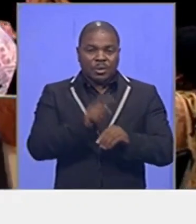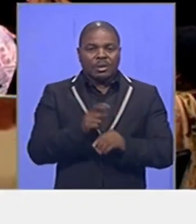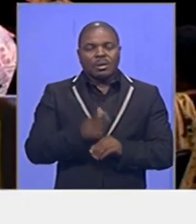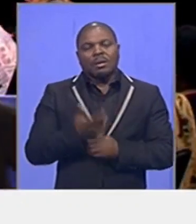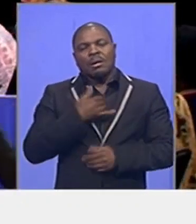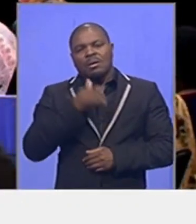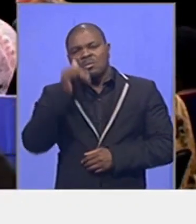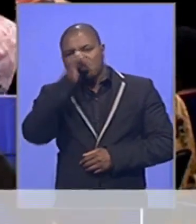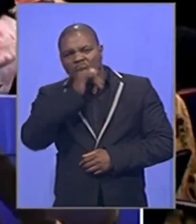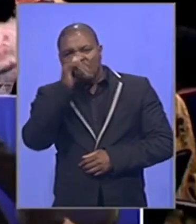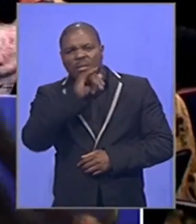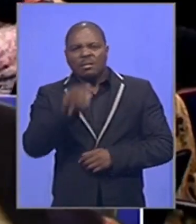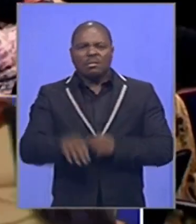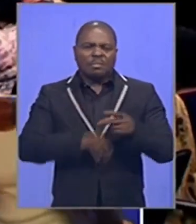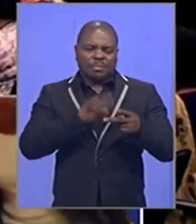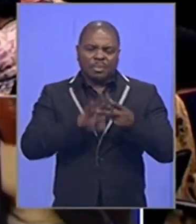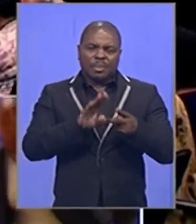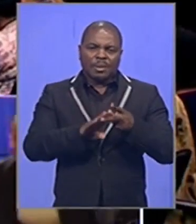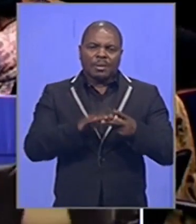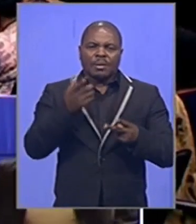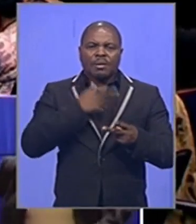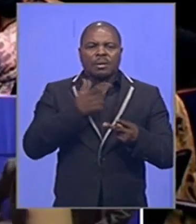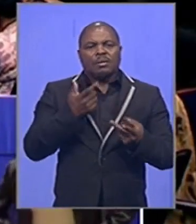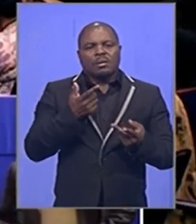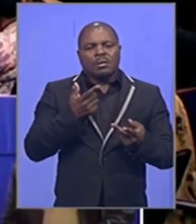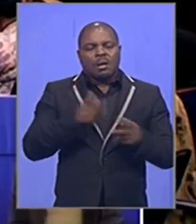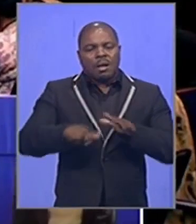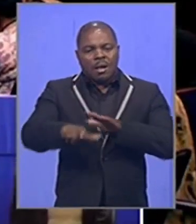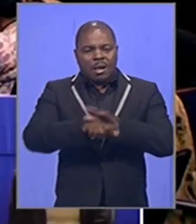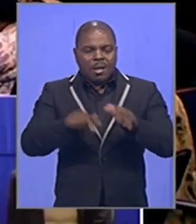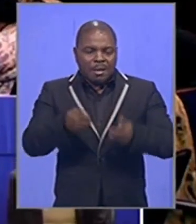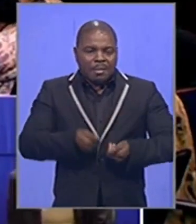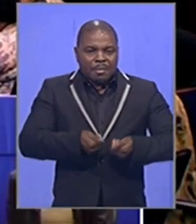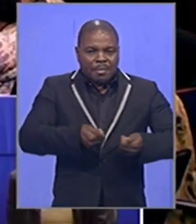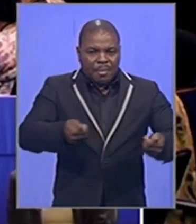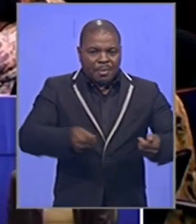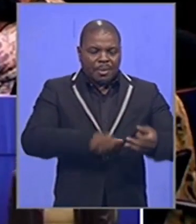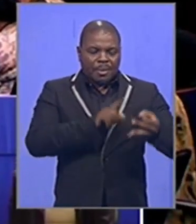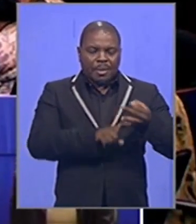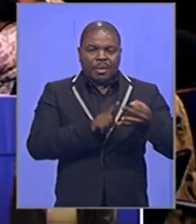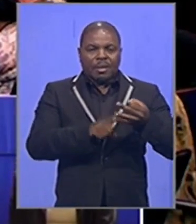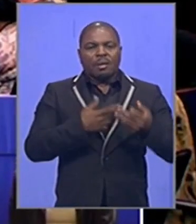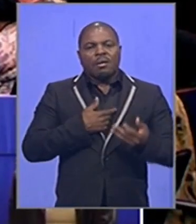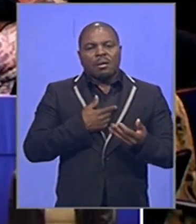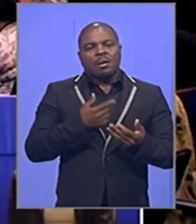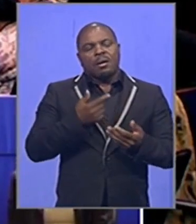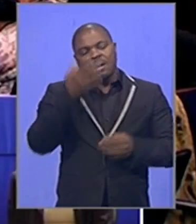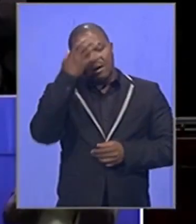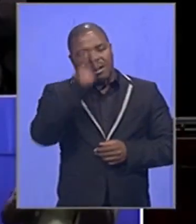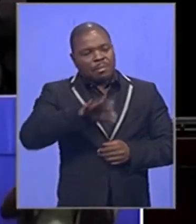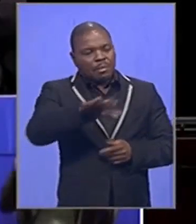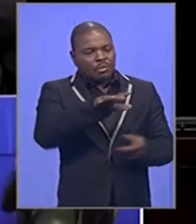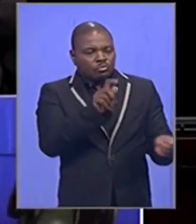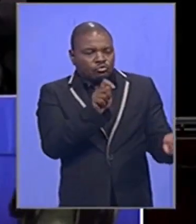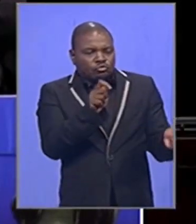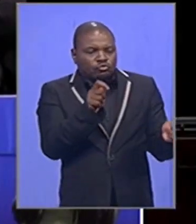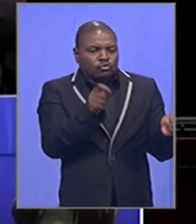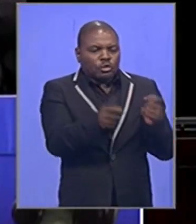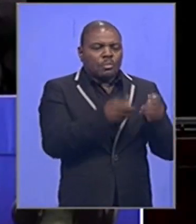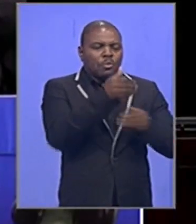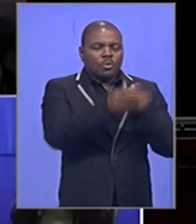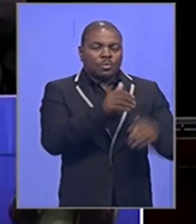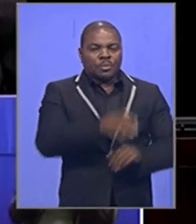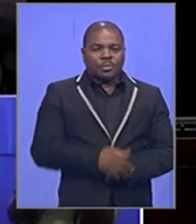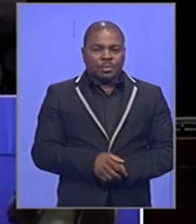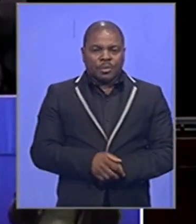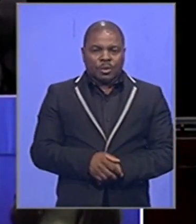tsa molao, lenaneo la kabo botjha ya mobu le ho tlisa diphetoho tsamaisong ya mmuso. Will work